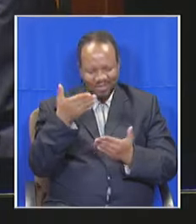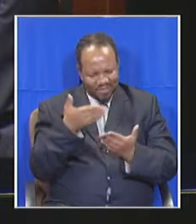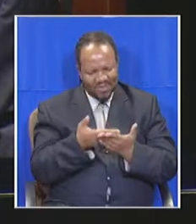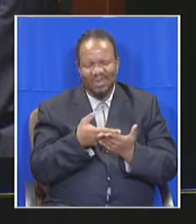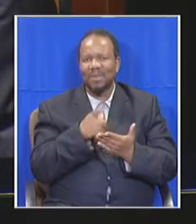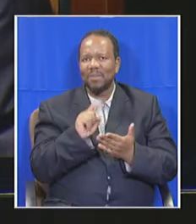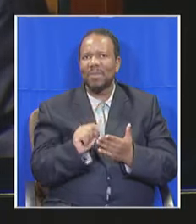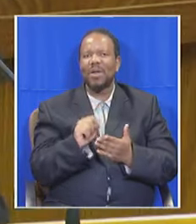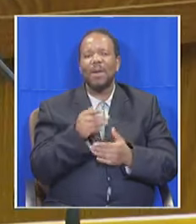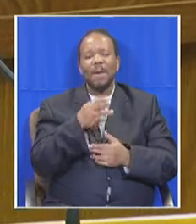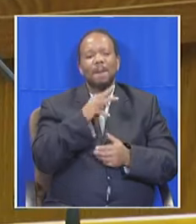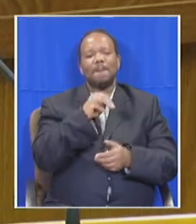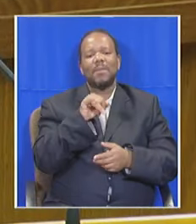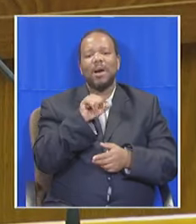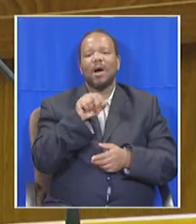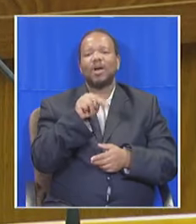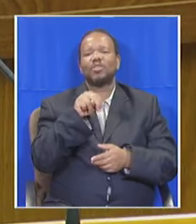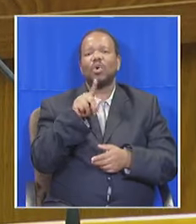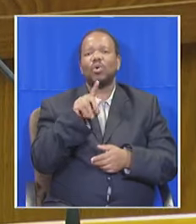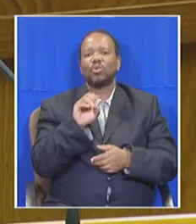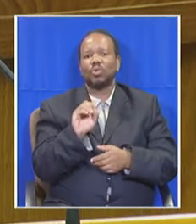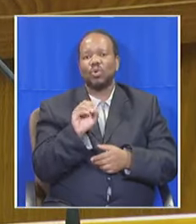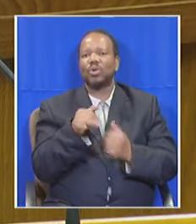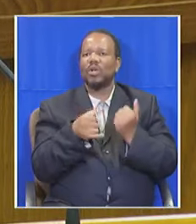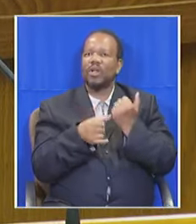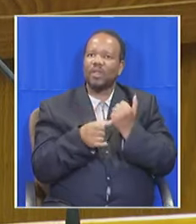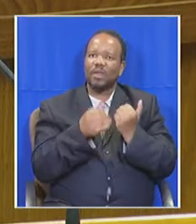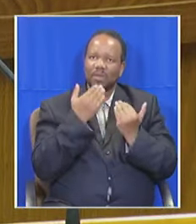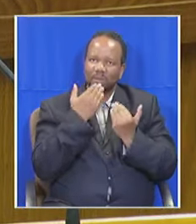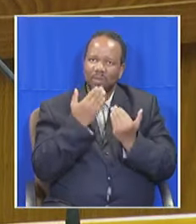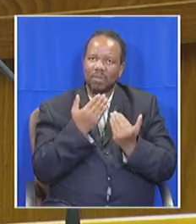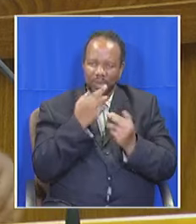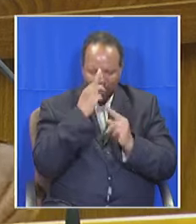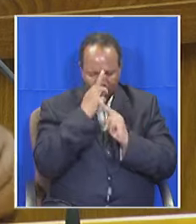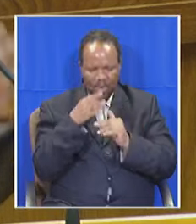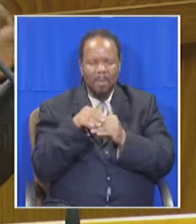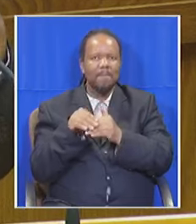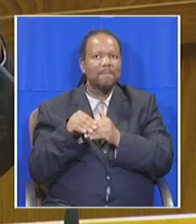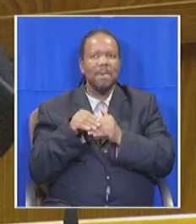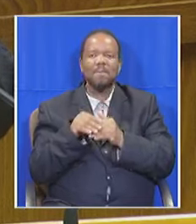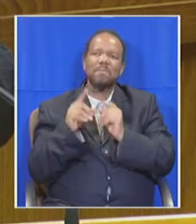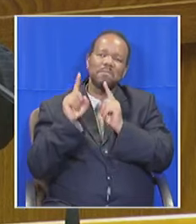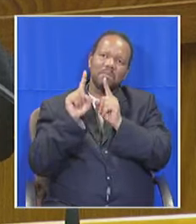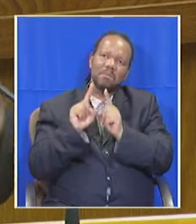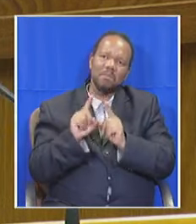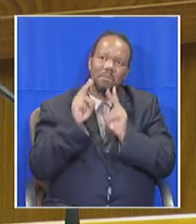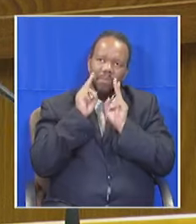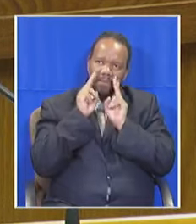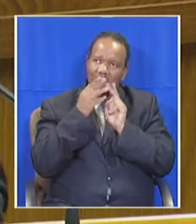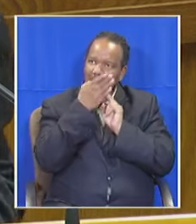proceed. No, thank you very much, Deputy Speaker, Honorable Members, esteemed visitors at the